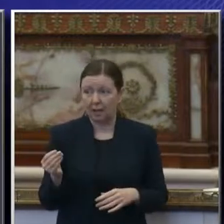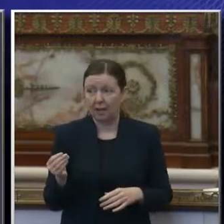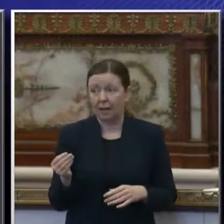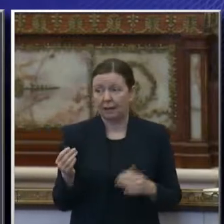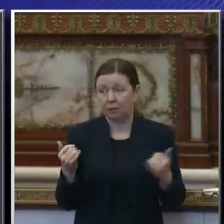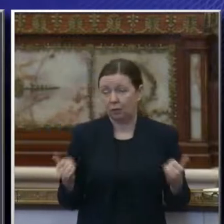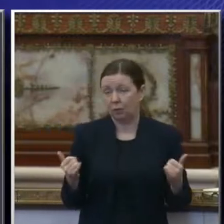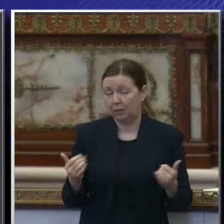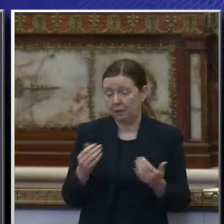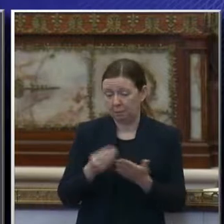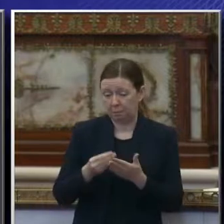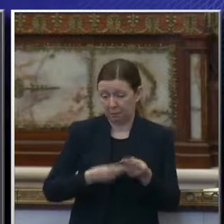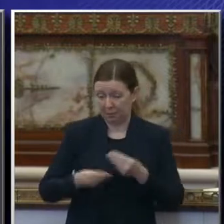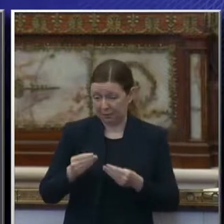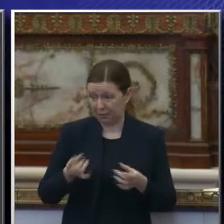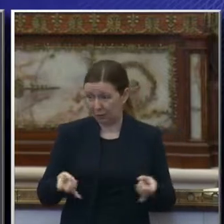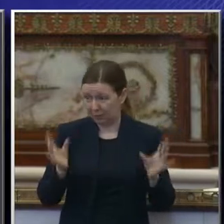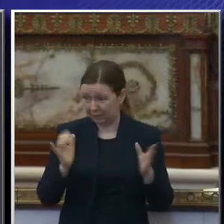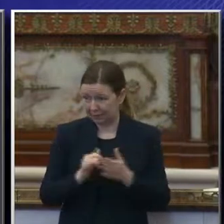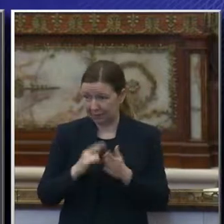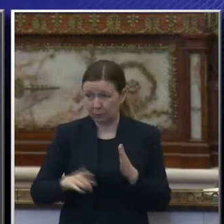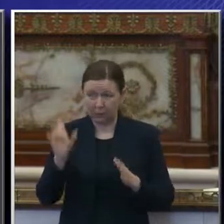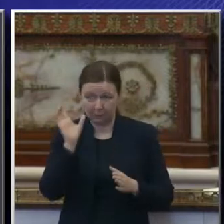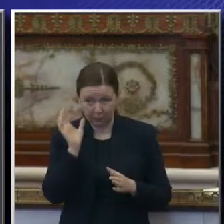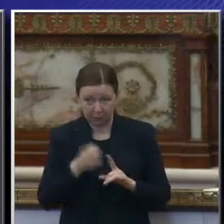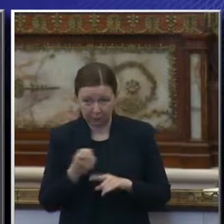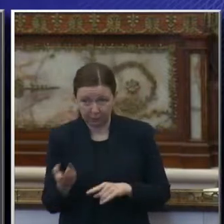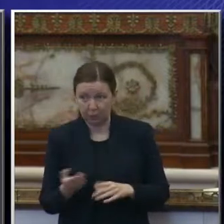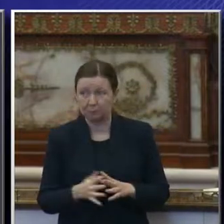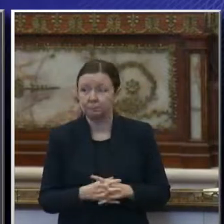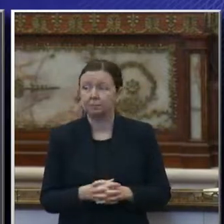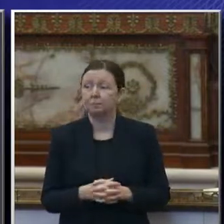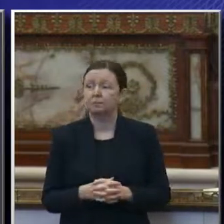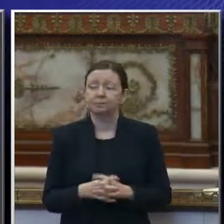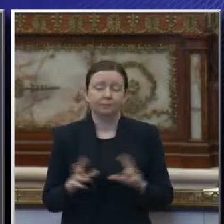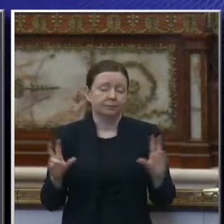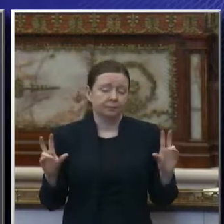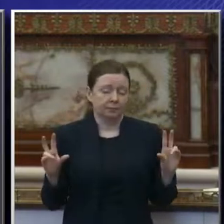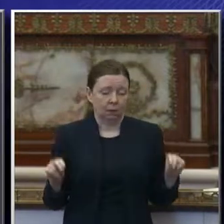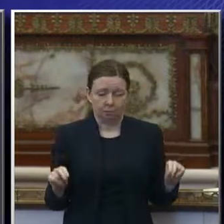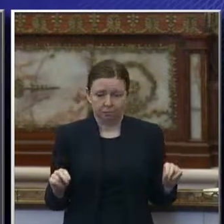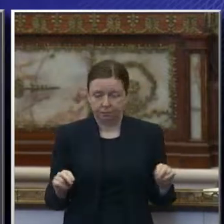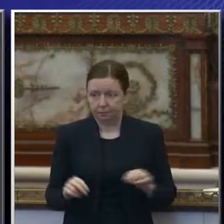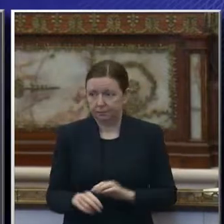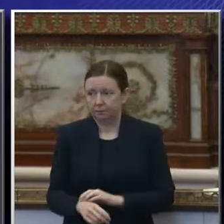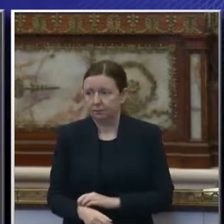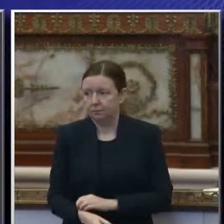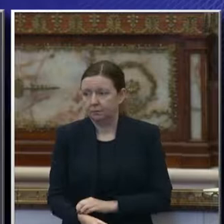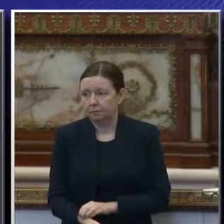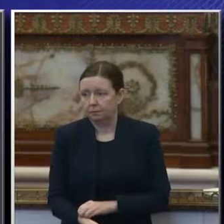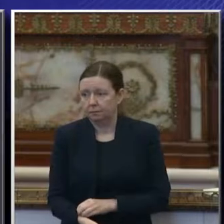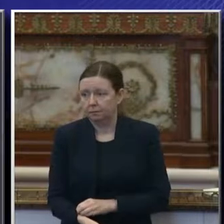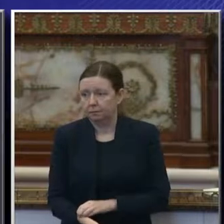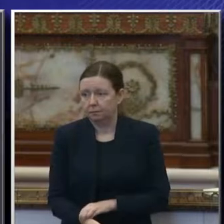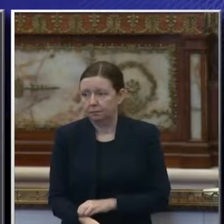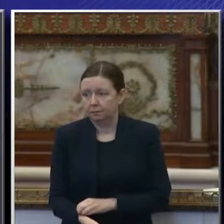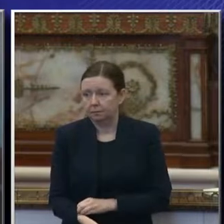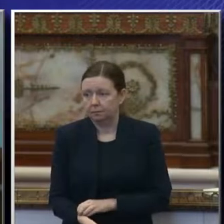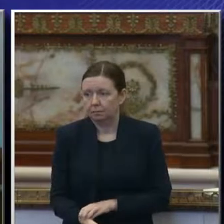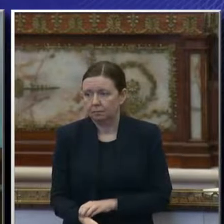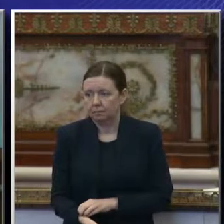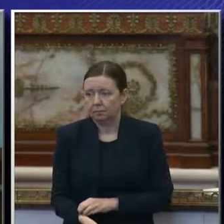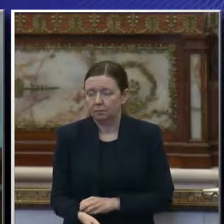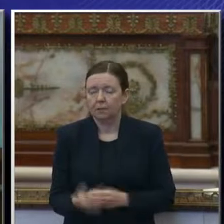current budget crisis. Is that what I'm hearing from you? No, that's not. Okay, good. And